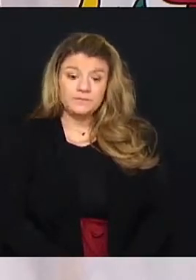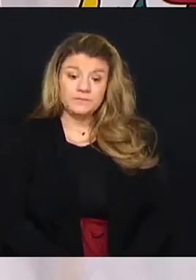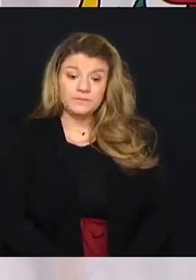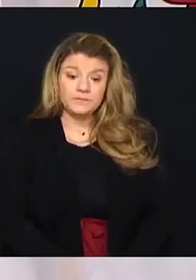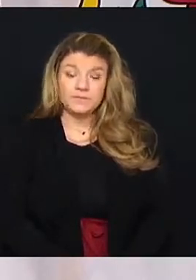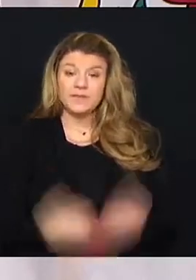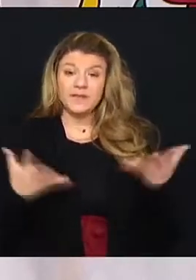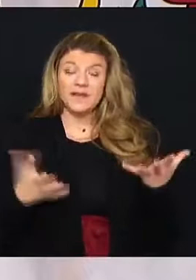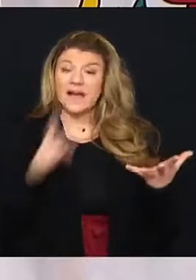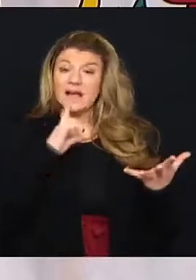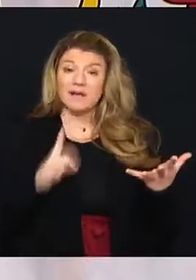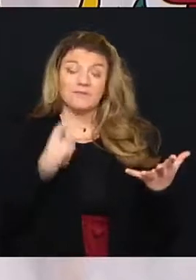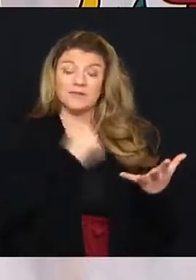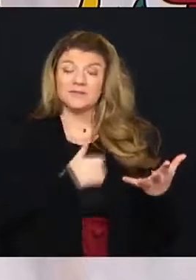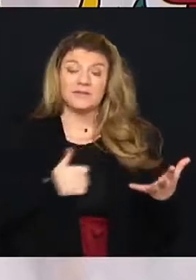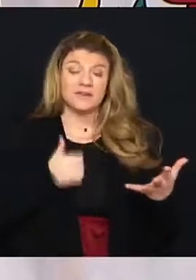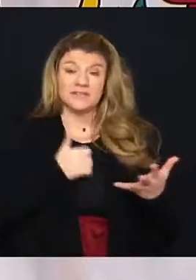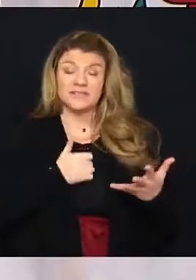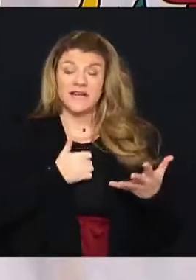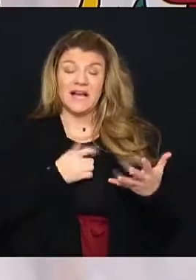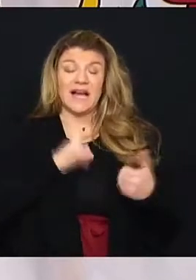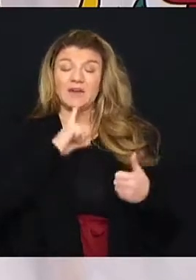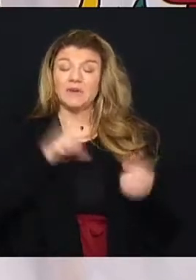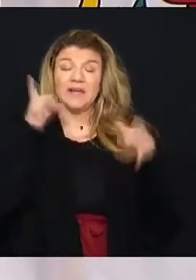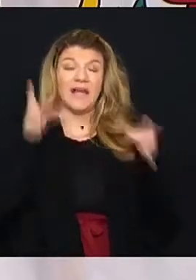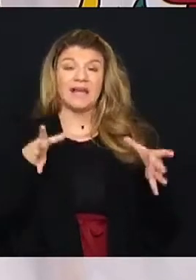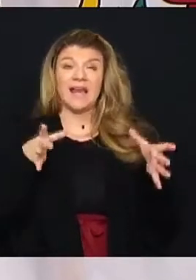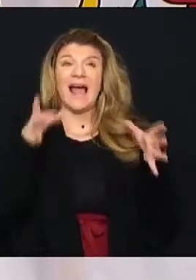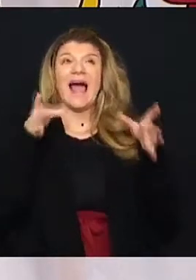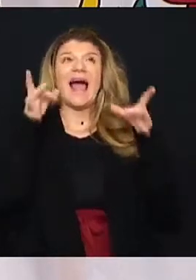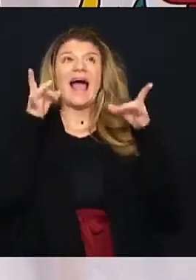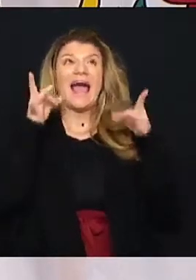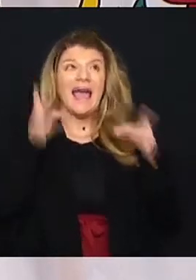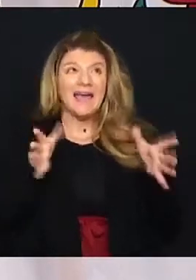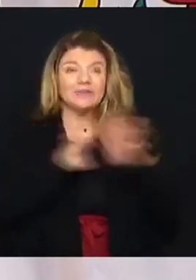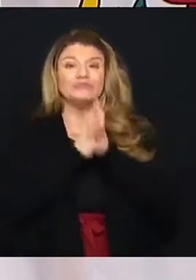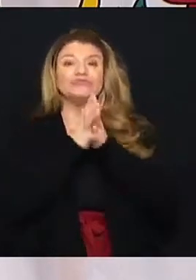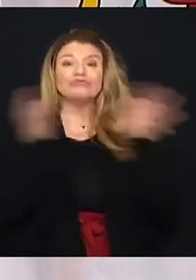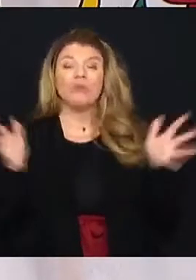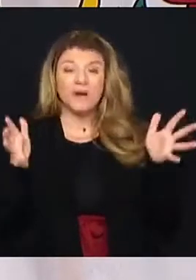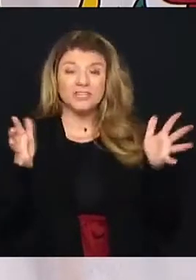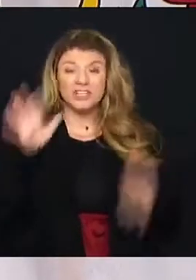I'm really sorry. Daggone, I hate it. I hate it so bad.